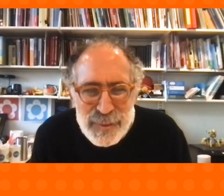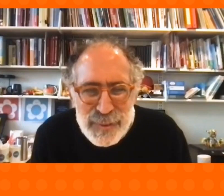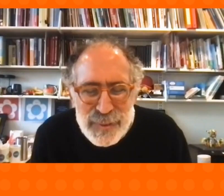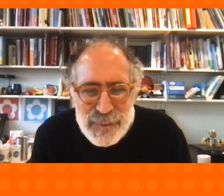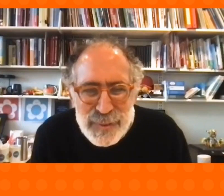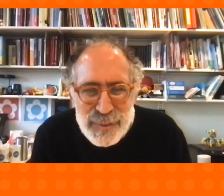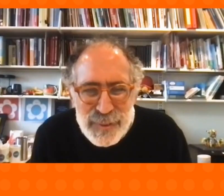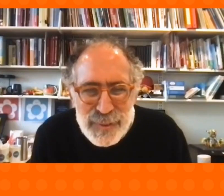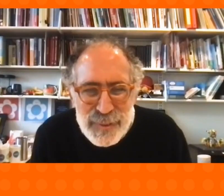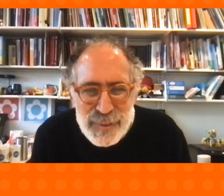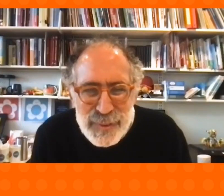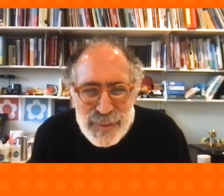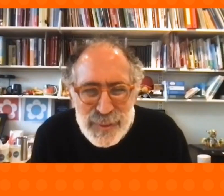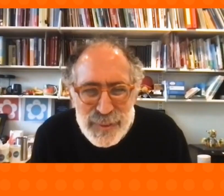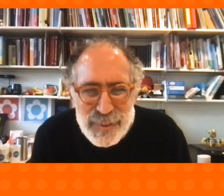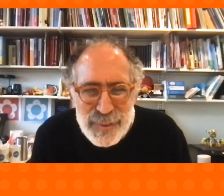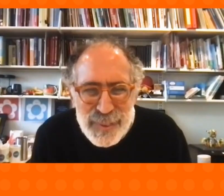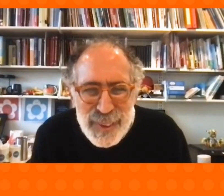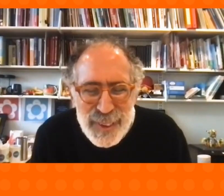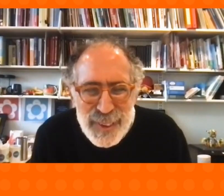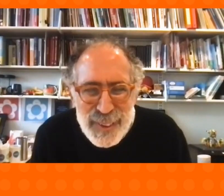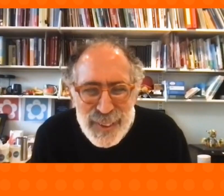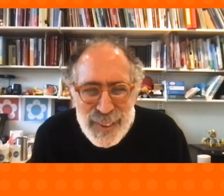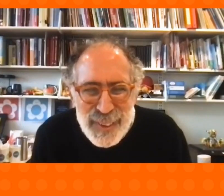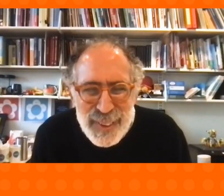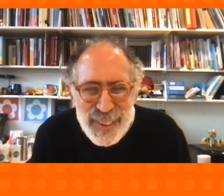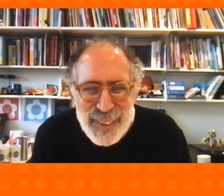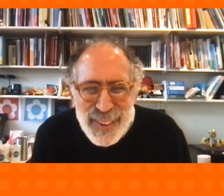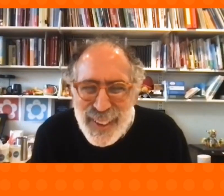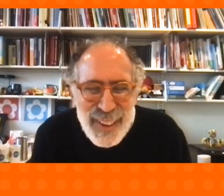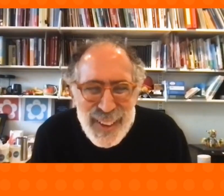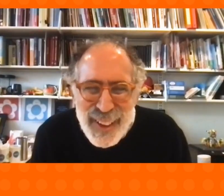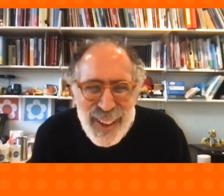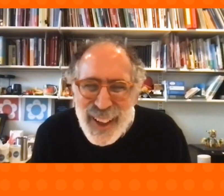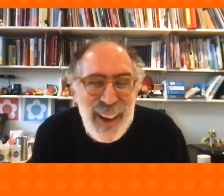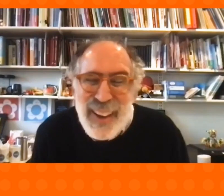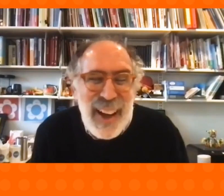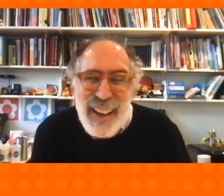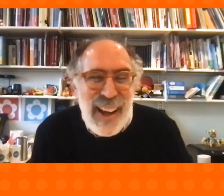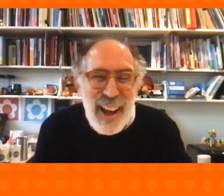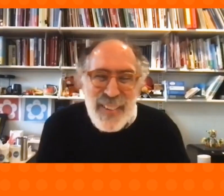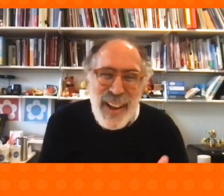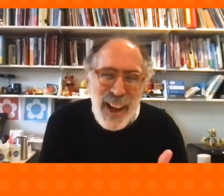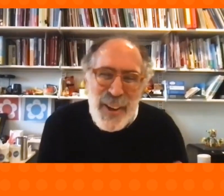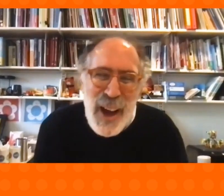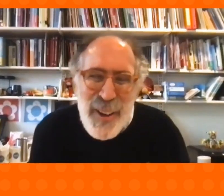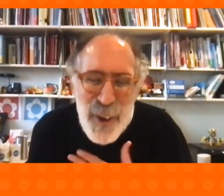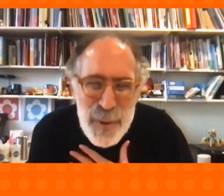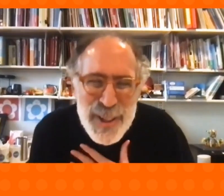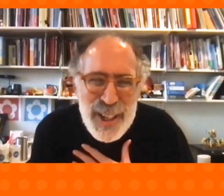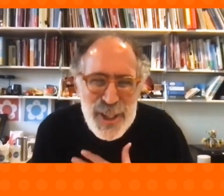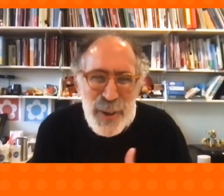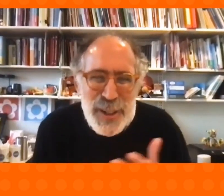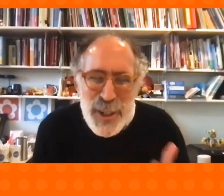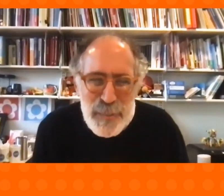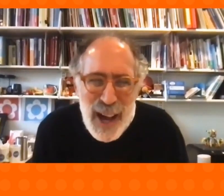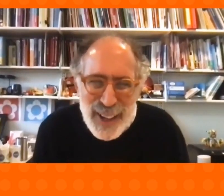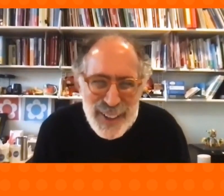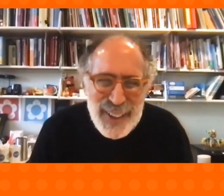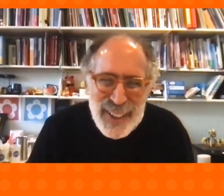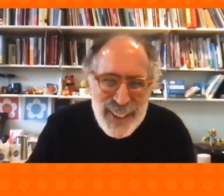go beyond what we could ever imagine, which I'm sure you've noticed as well in your time in the online community. I always get